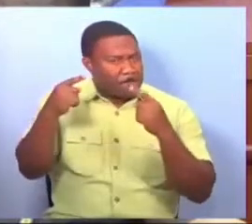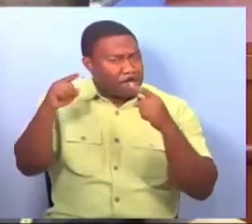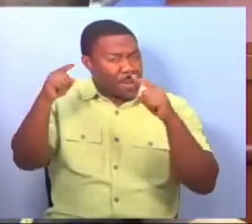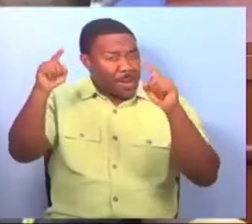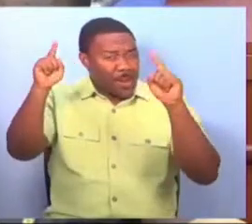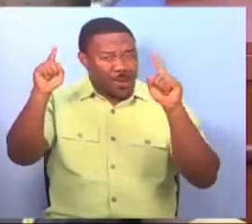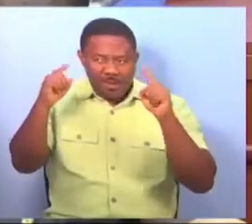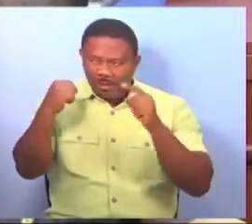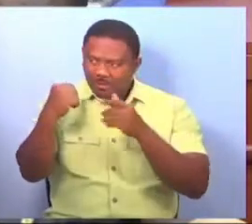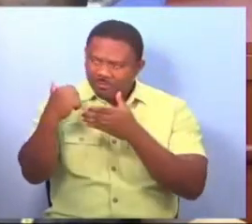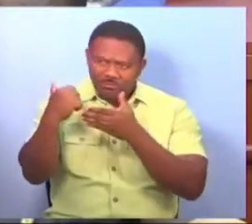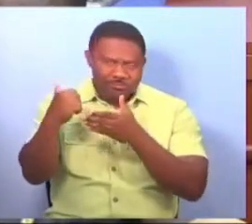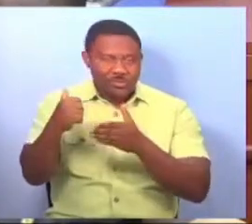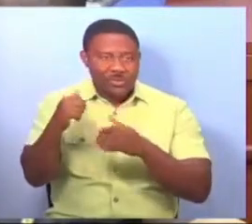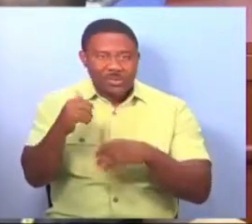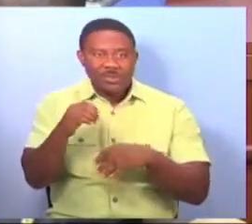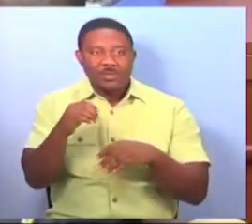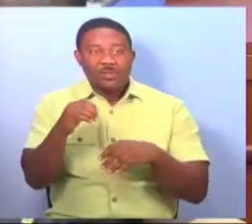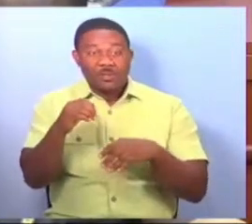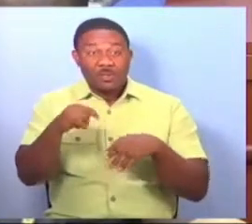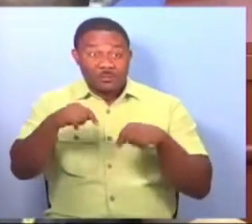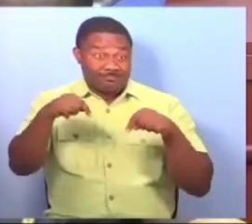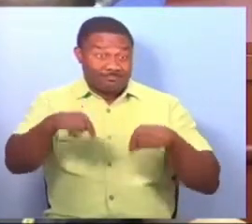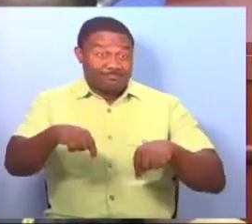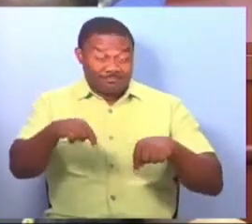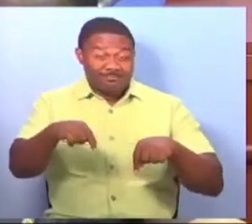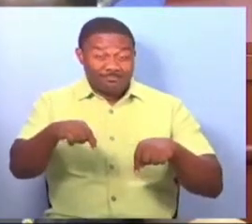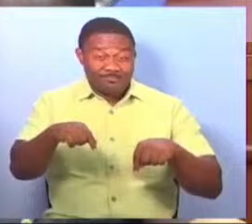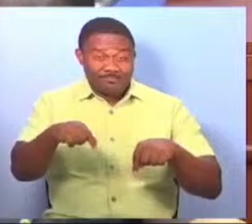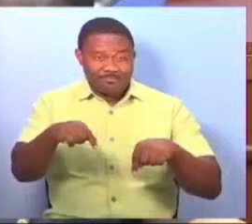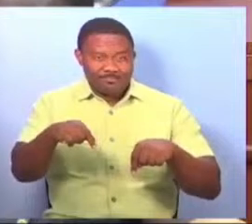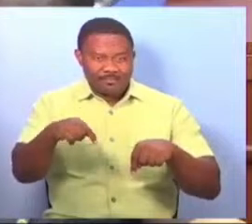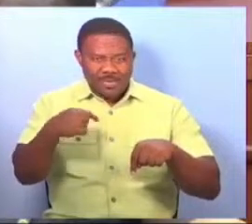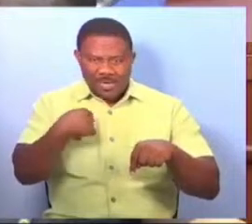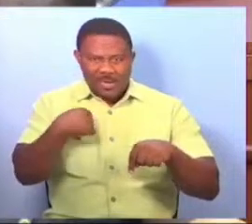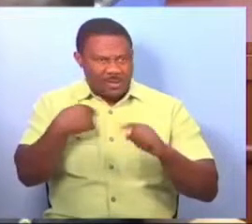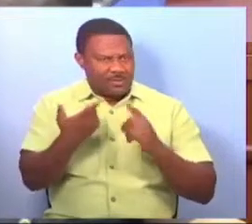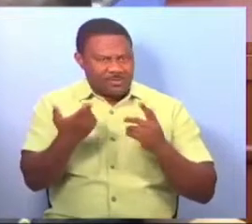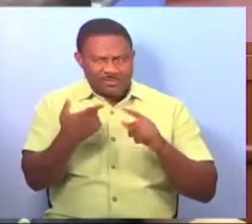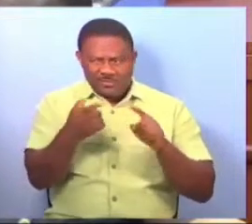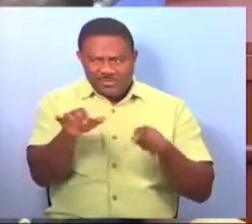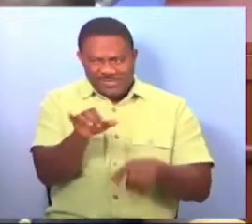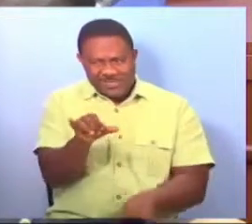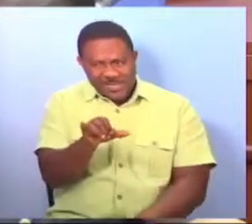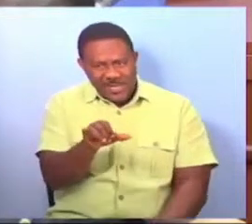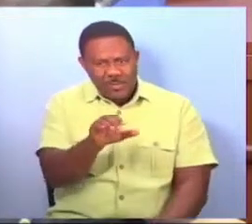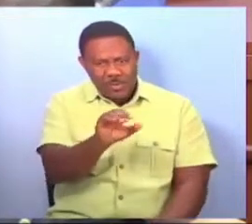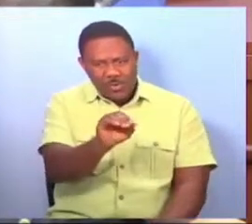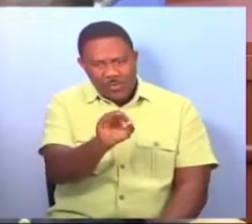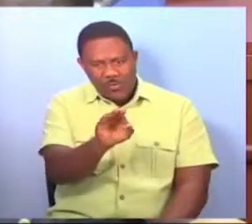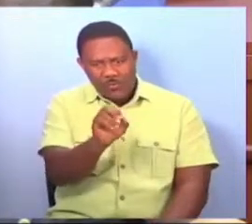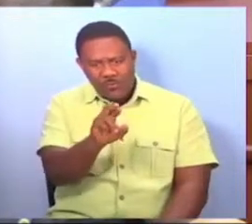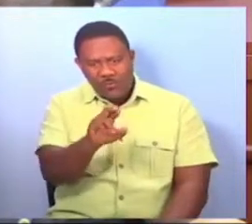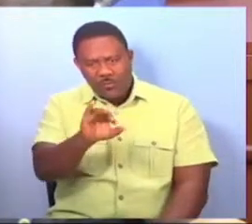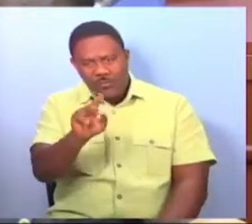the field. And today, Mr. Speaker, from Oforikrum, we stand proud